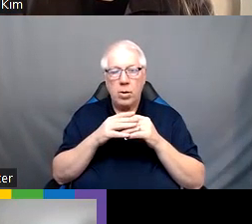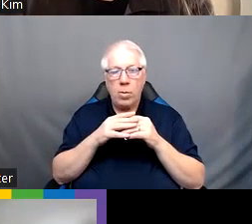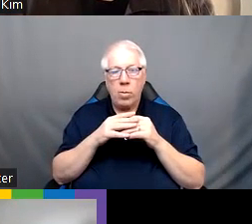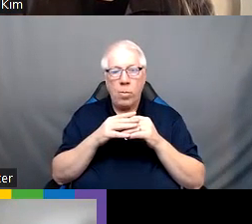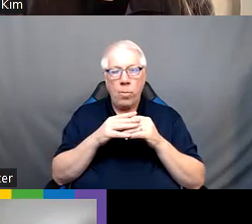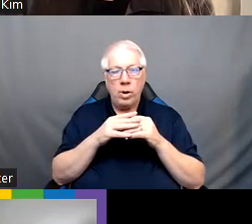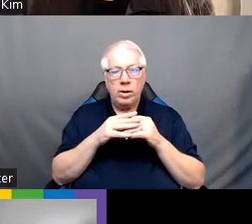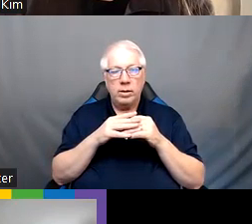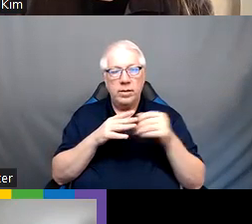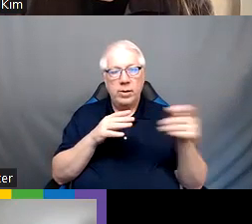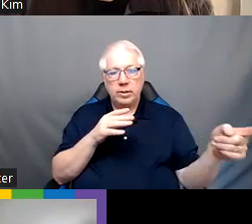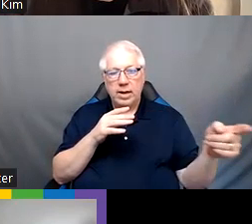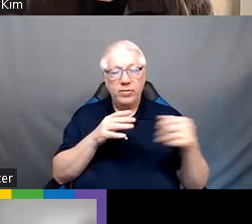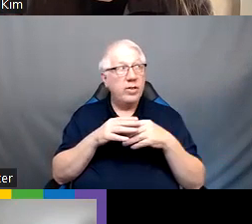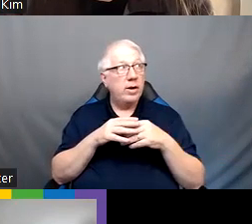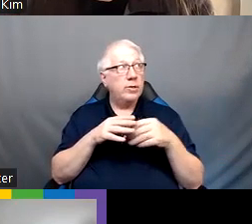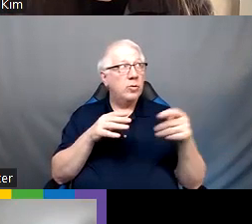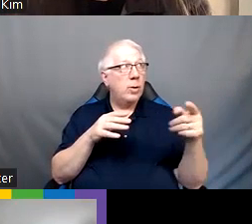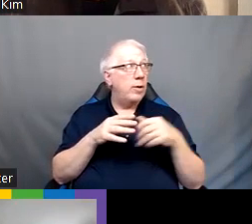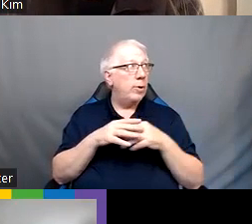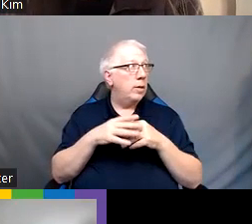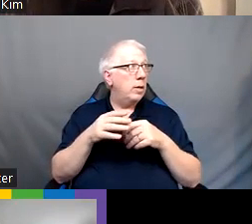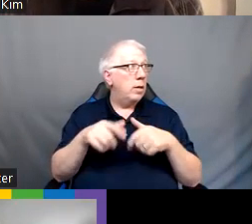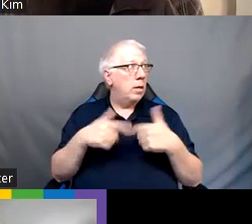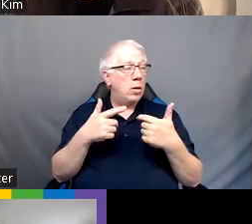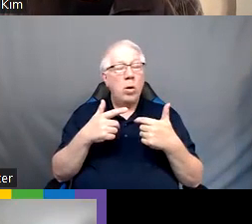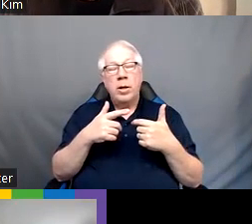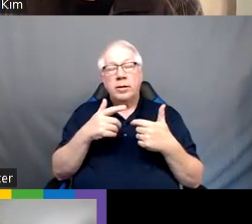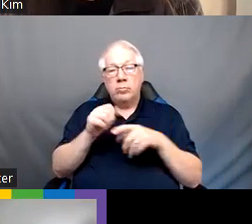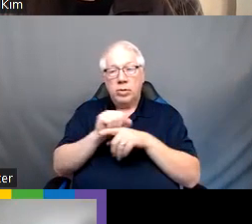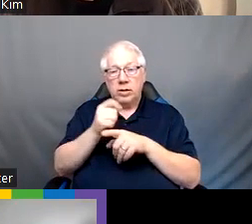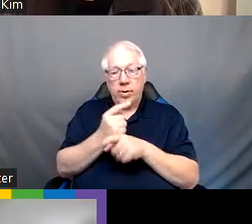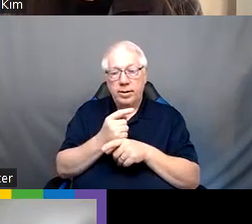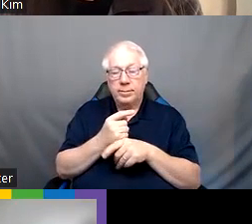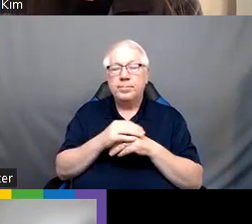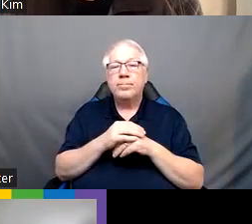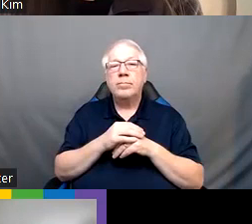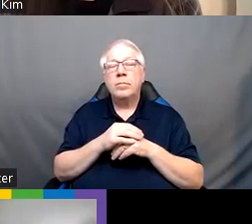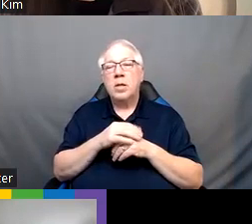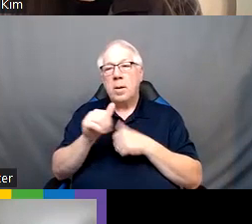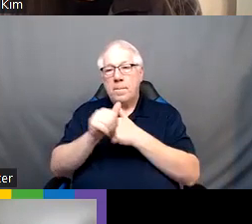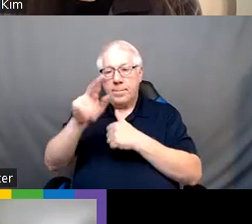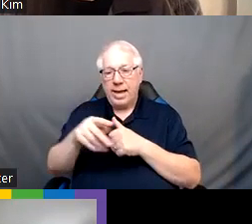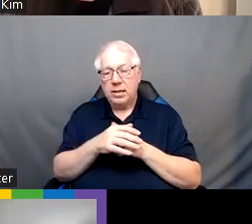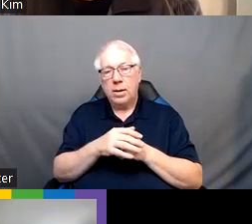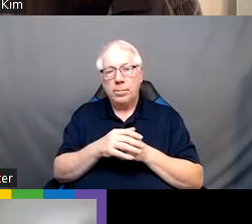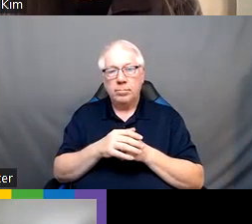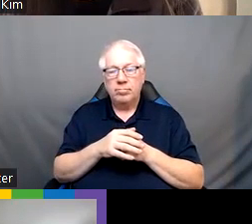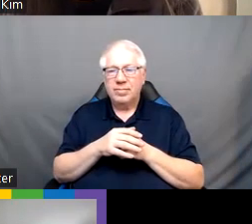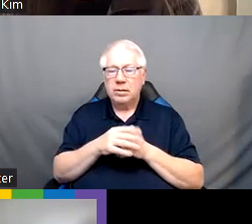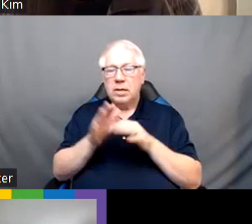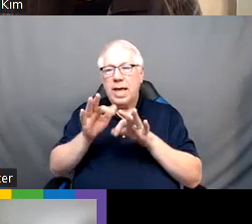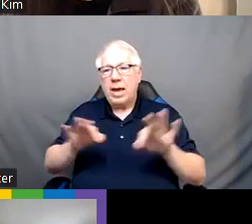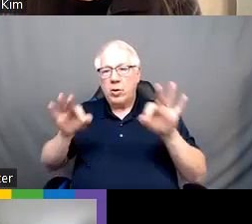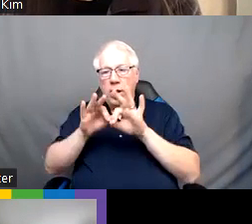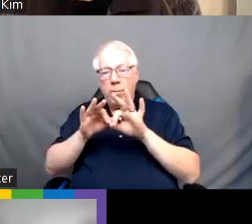Thank you. And that's when you're looking at evidence-based practices, right? The data backs up that there is incredible